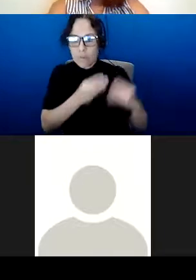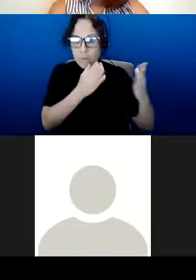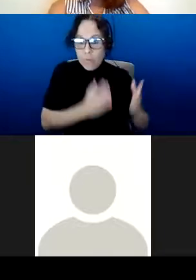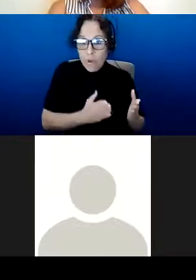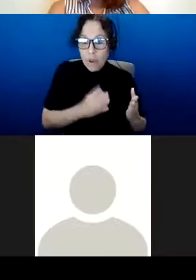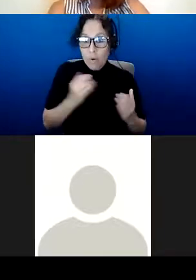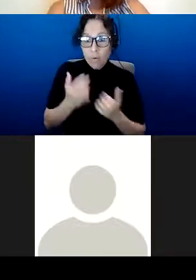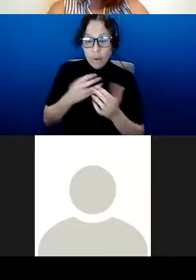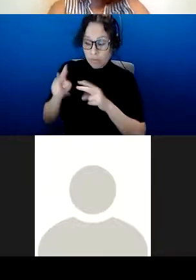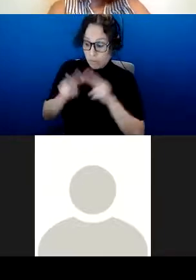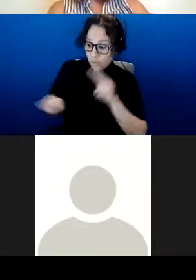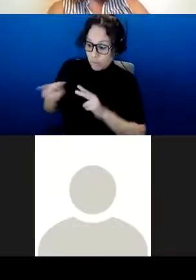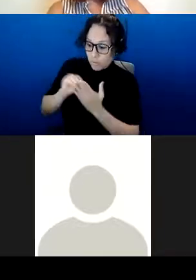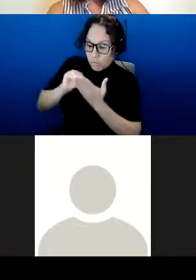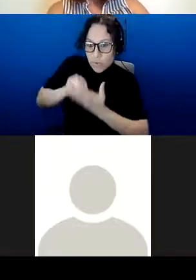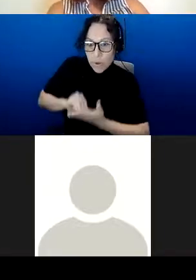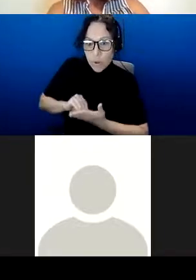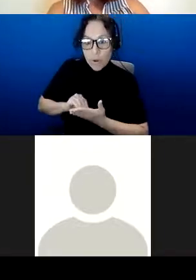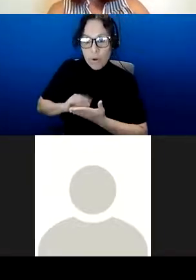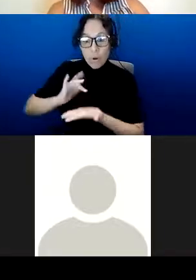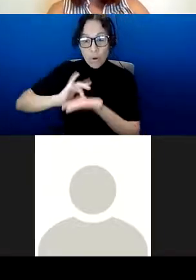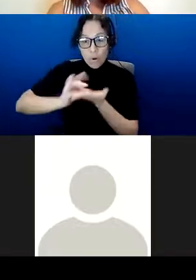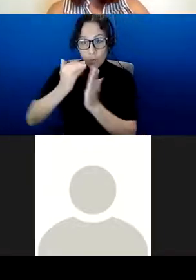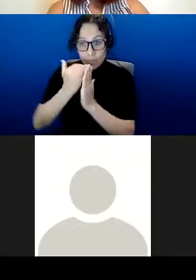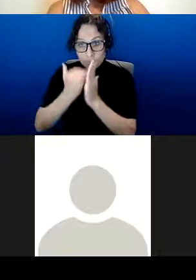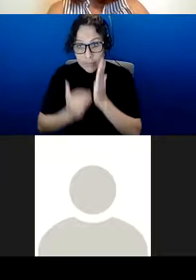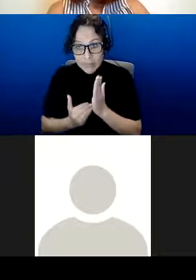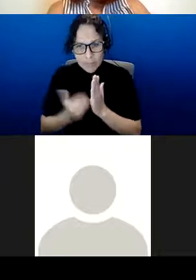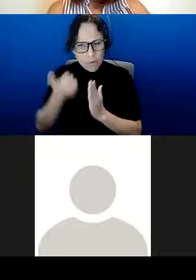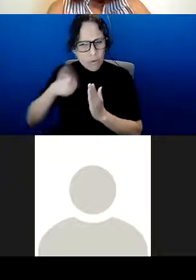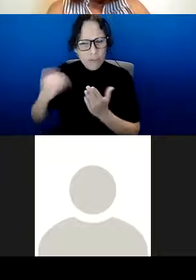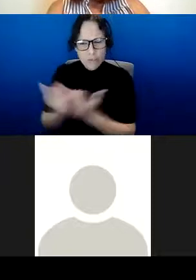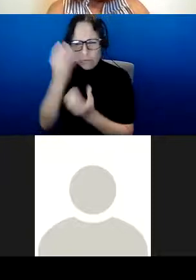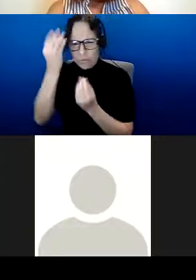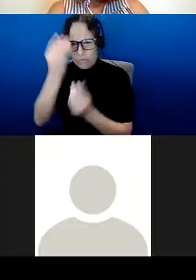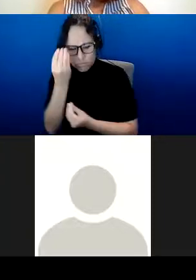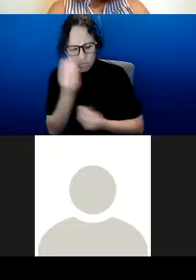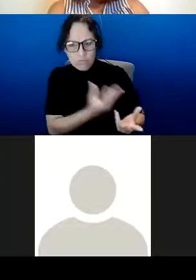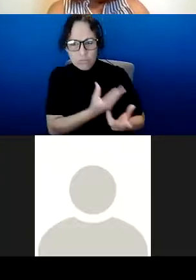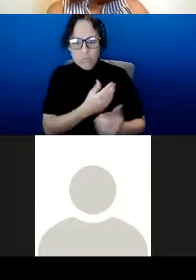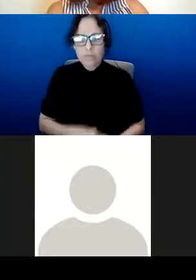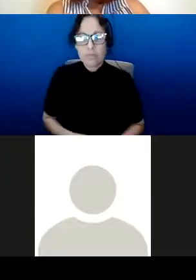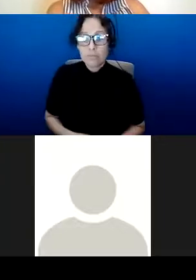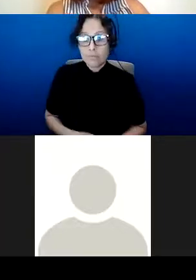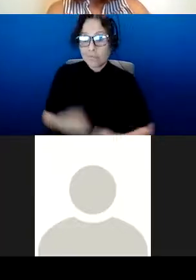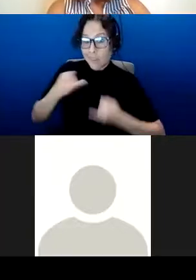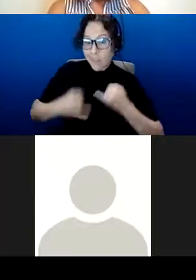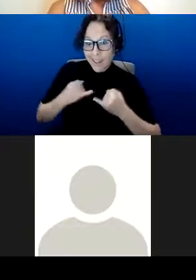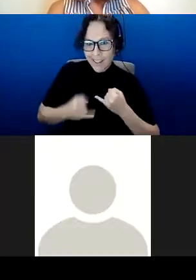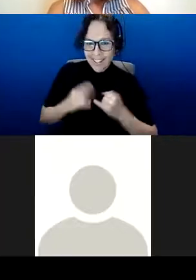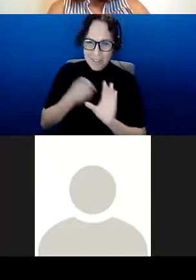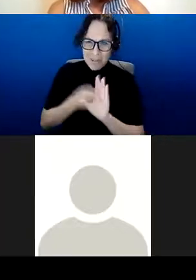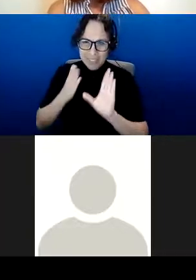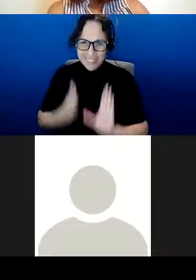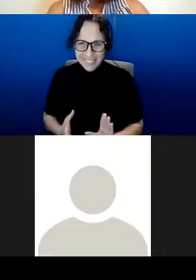a list of medication, and other provider updates. And then finally, our participants. We